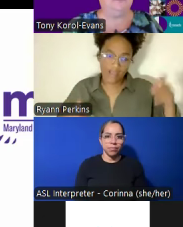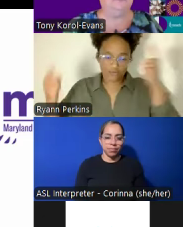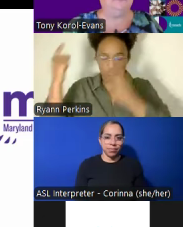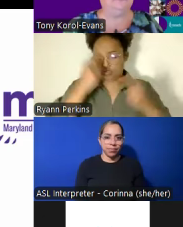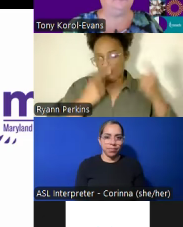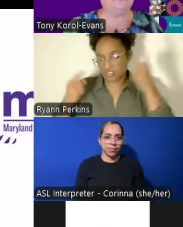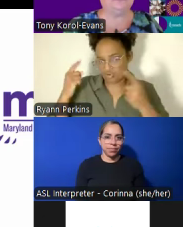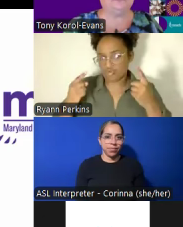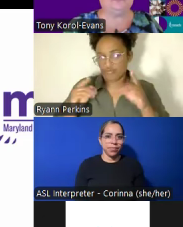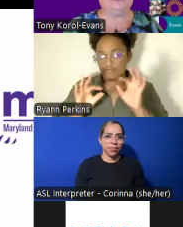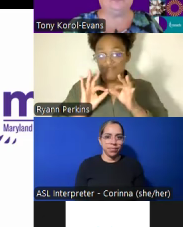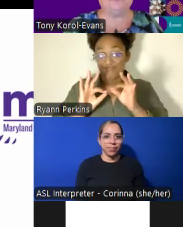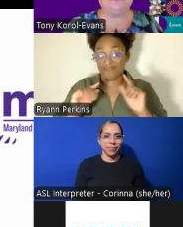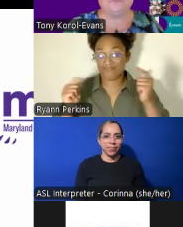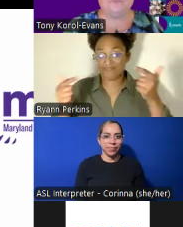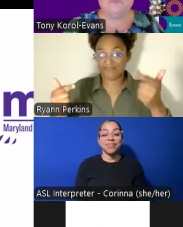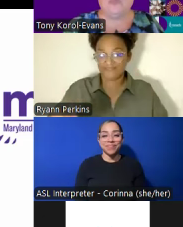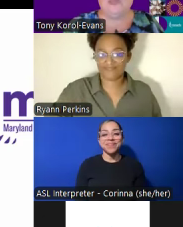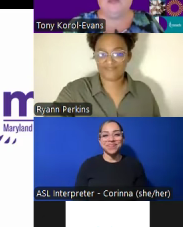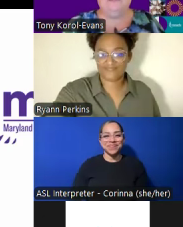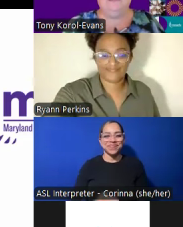consider.